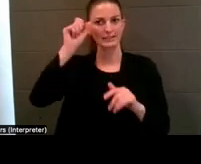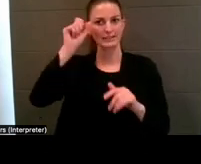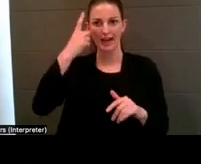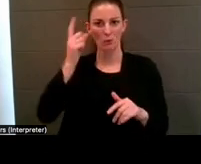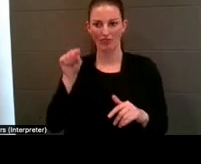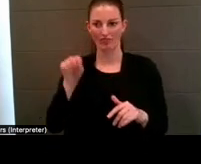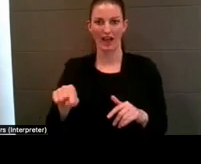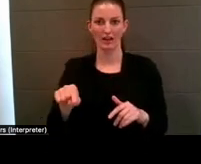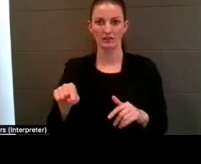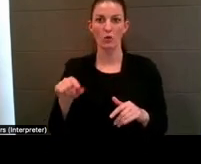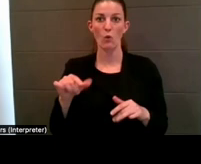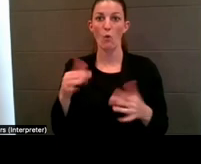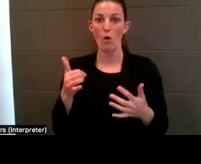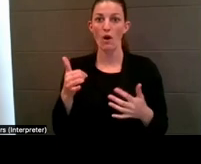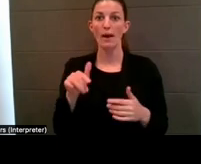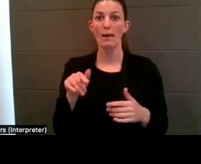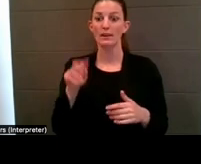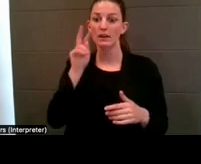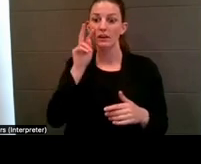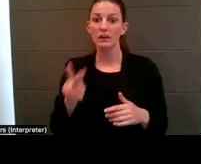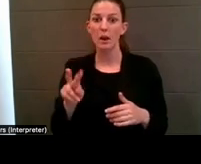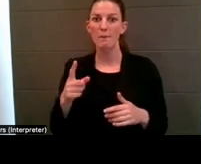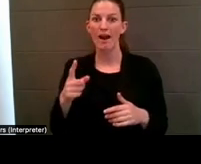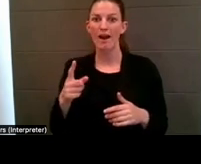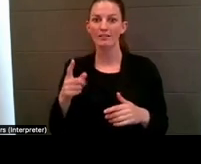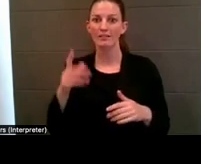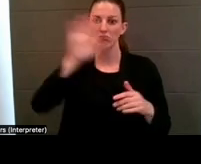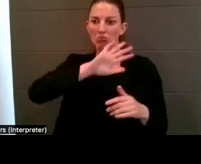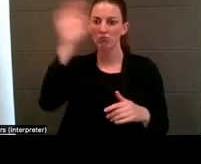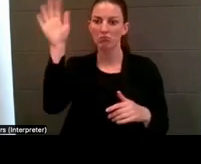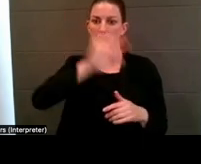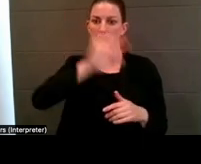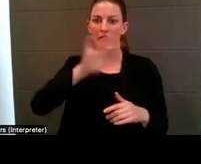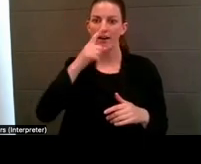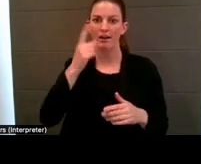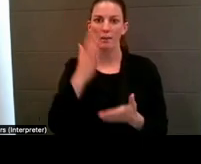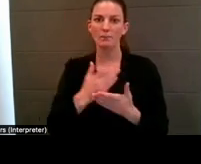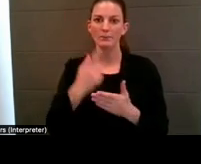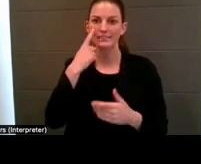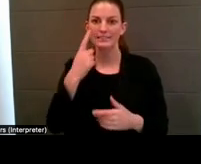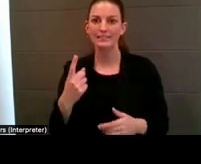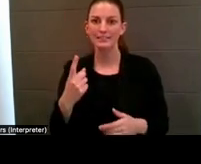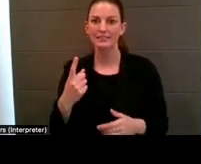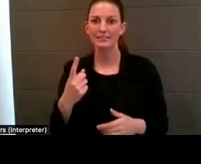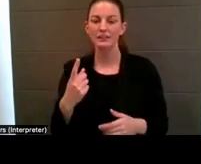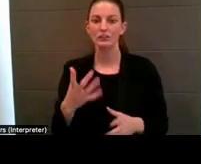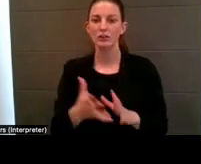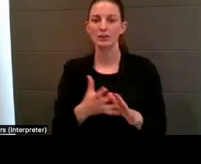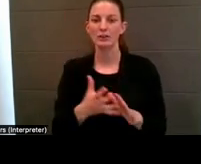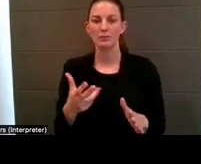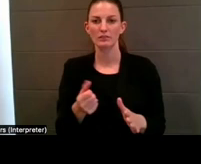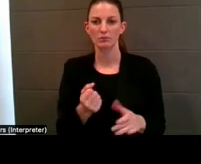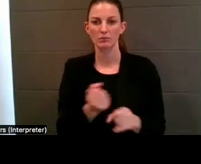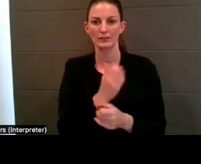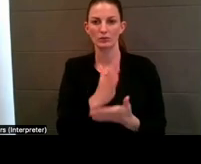vision either. And we'll see that in one of the children I'm going to talk about in one of my case examples.